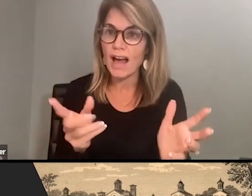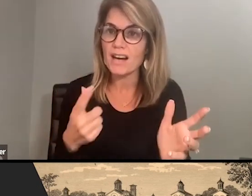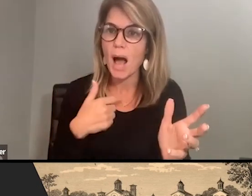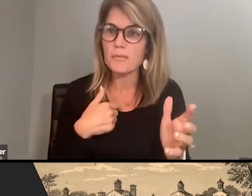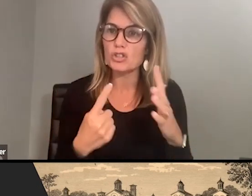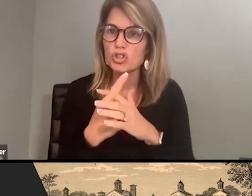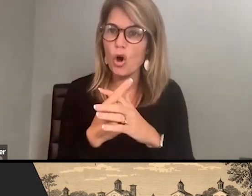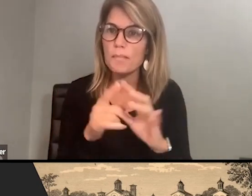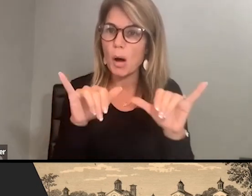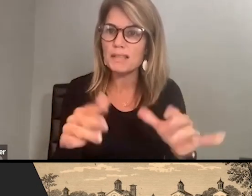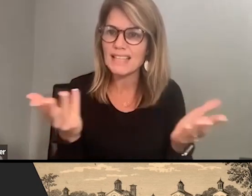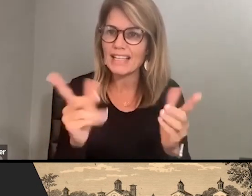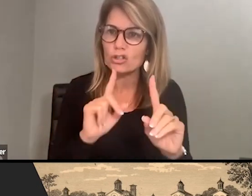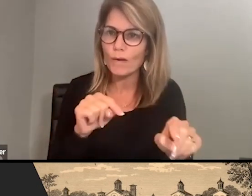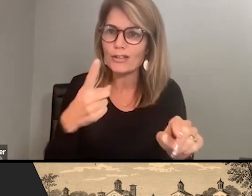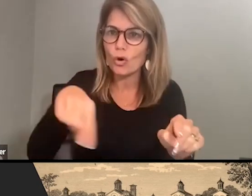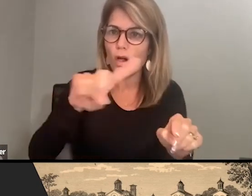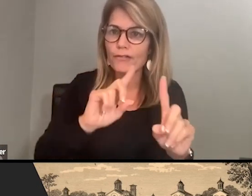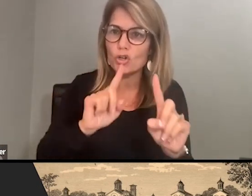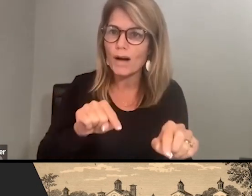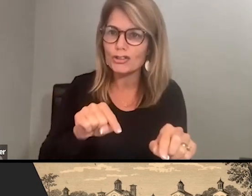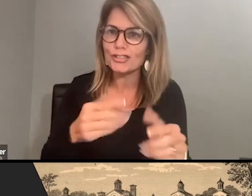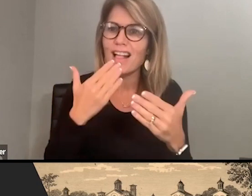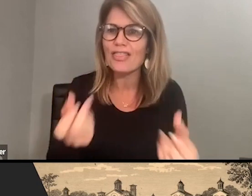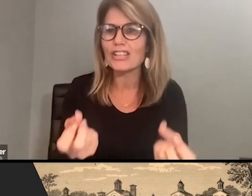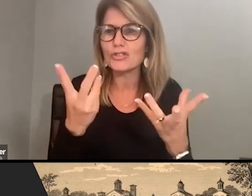rest of the time for other questions. Thank you very much.